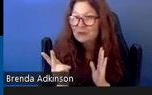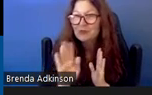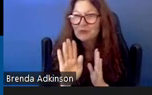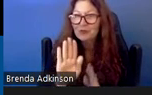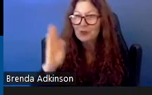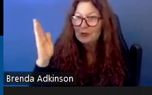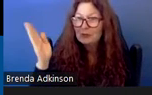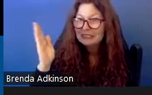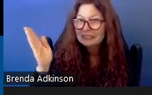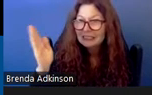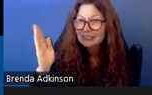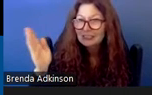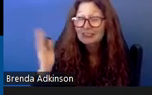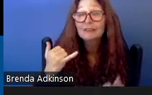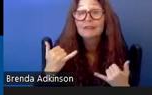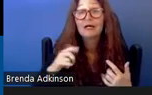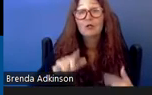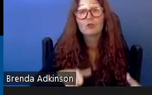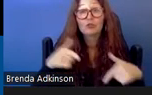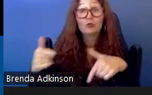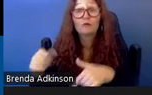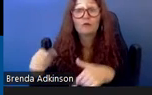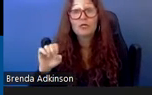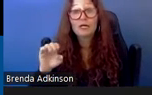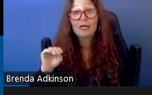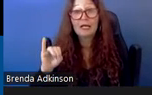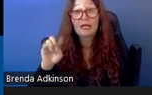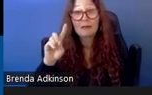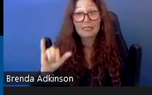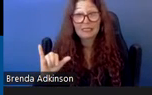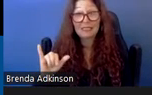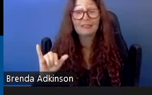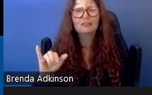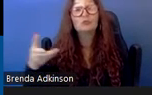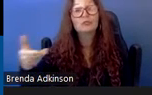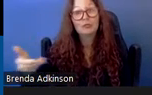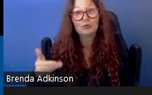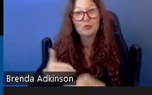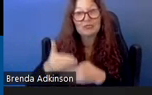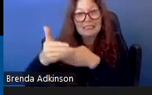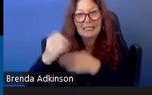presentation. And I will turn it over to Emily to introduce our next speaker. Thanks again.